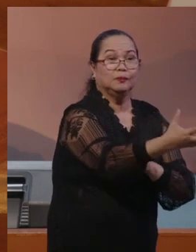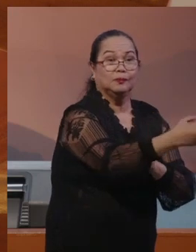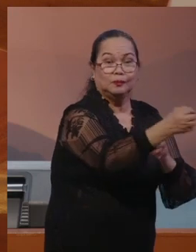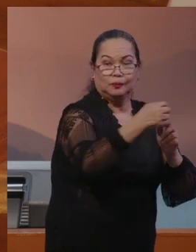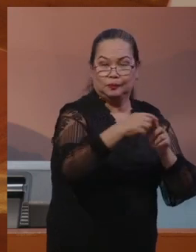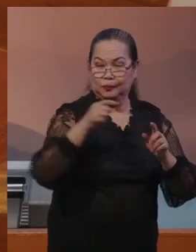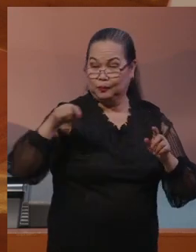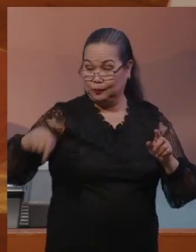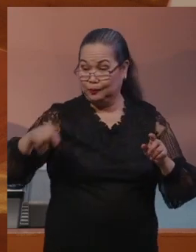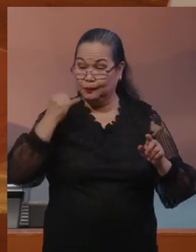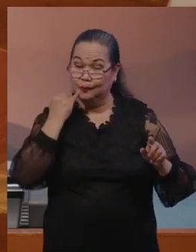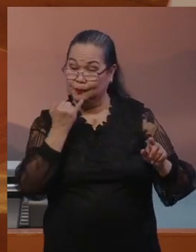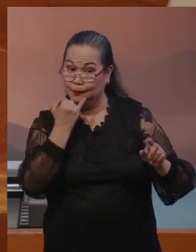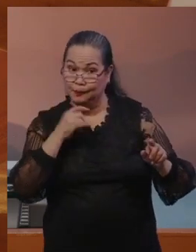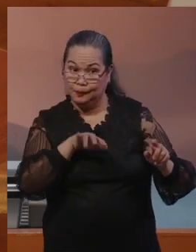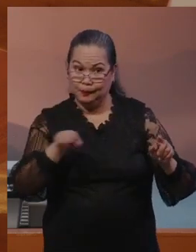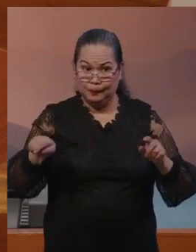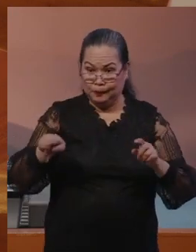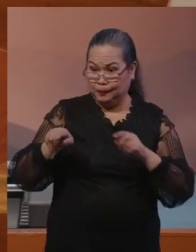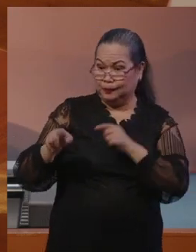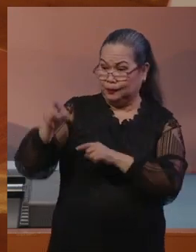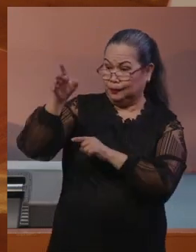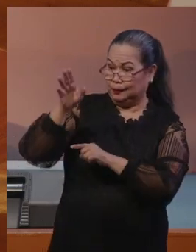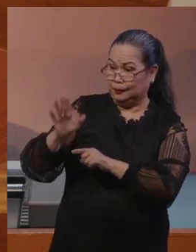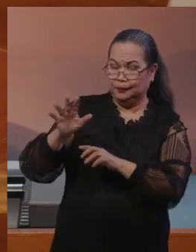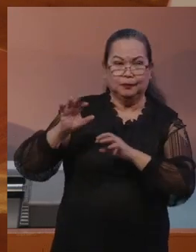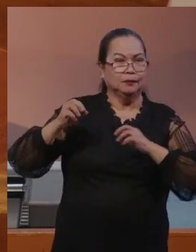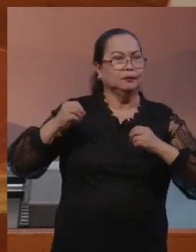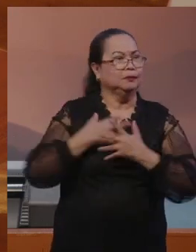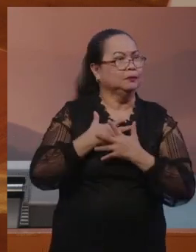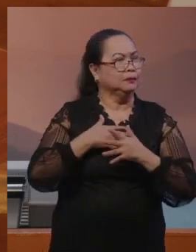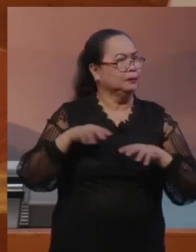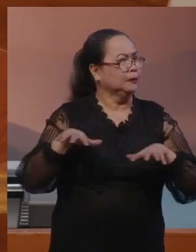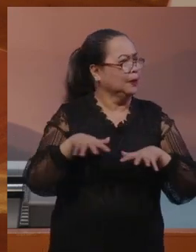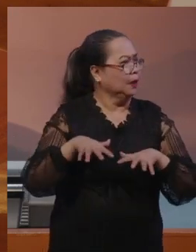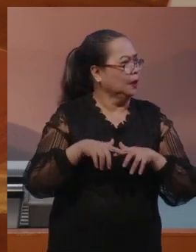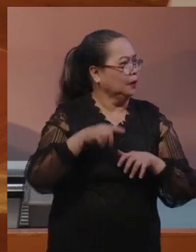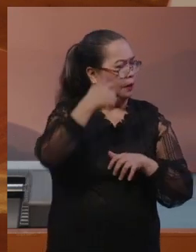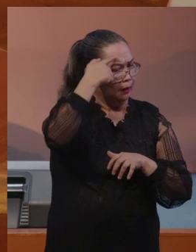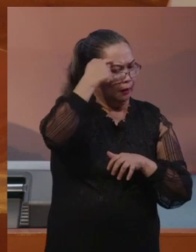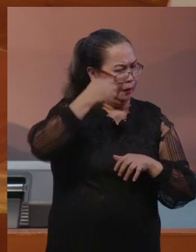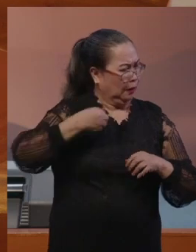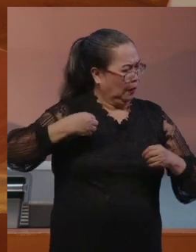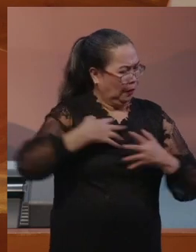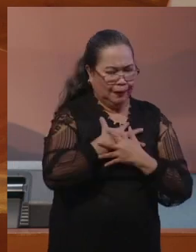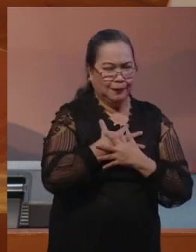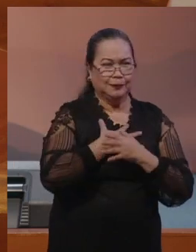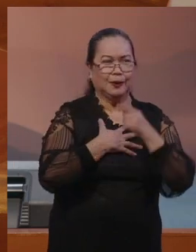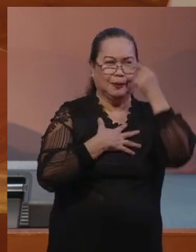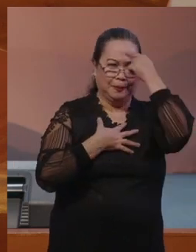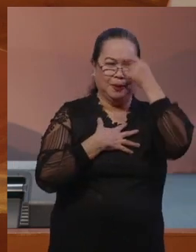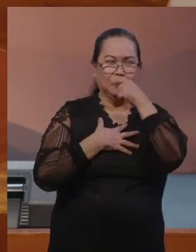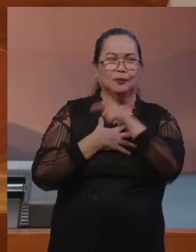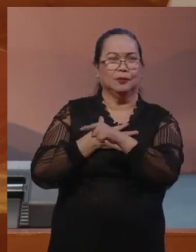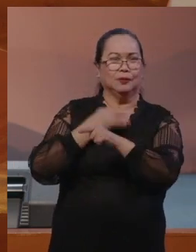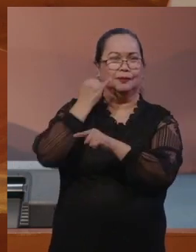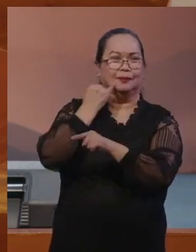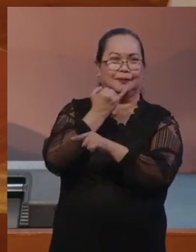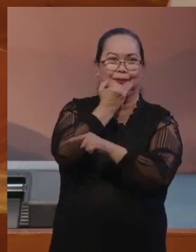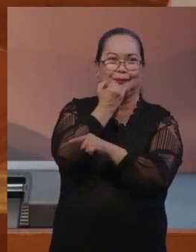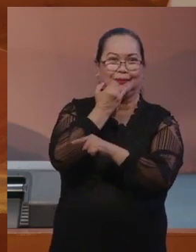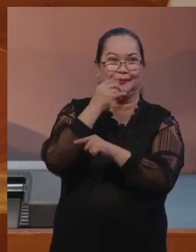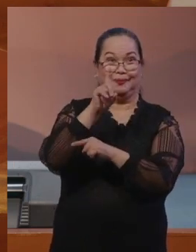who shall hear the report of you and shall tremble and be in anguish because of you. Kailan ba yung